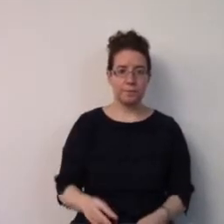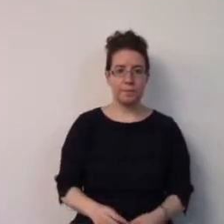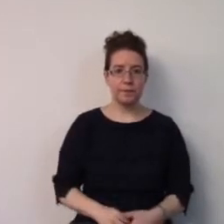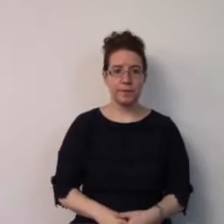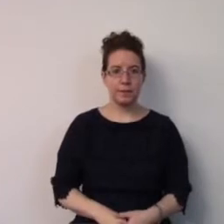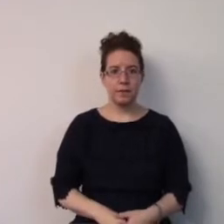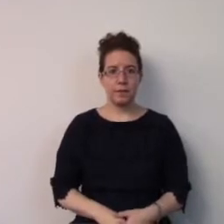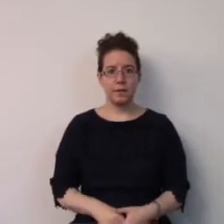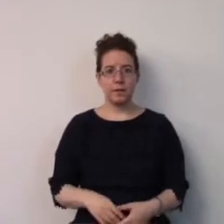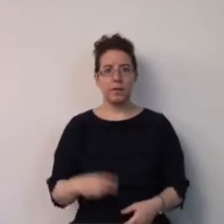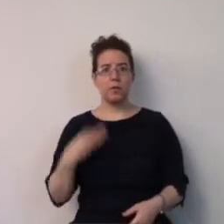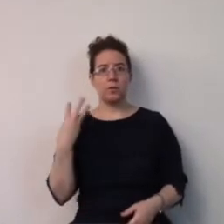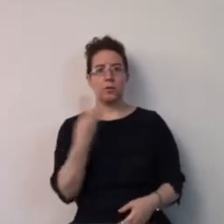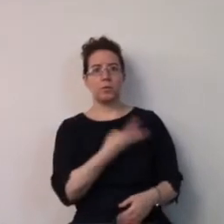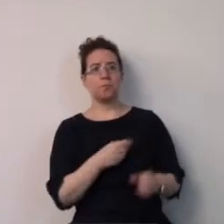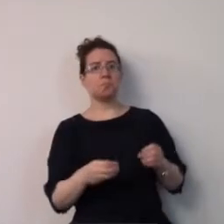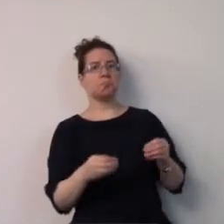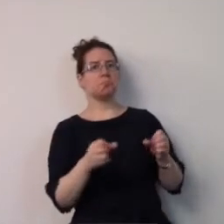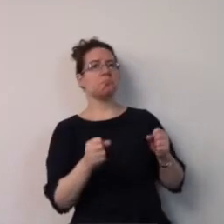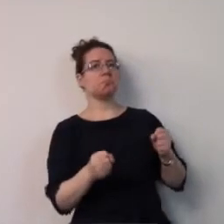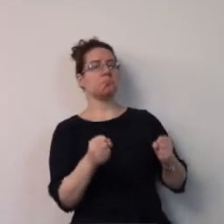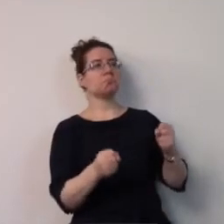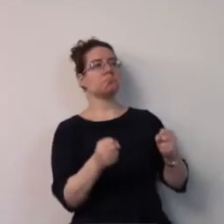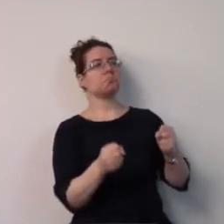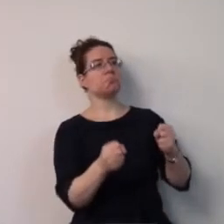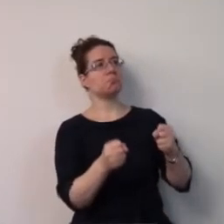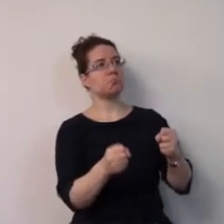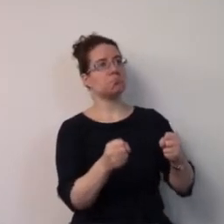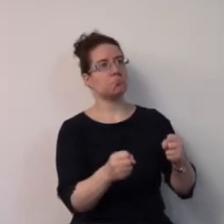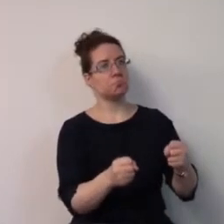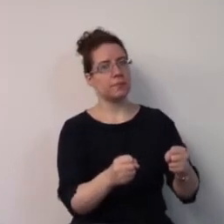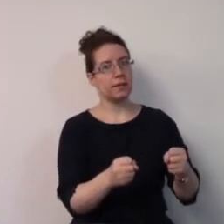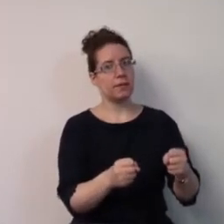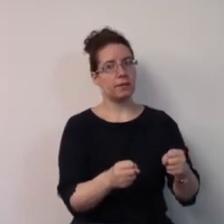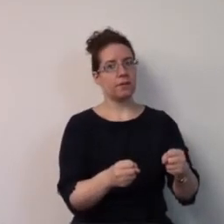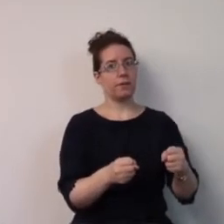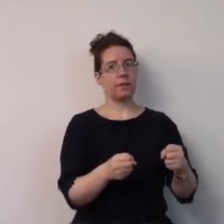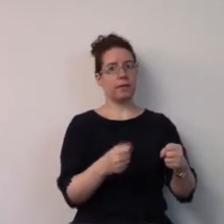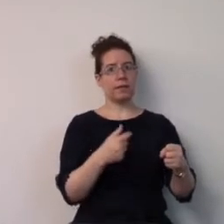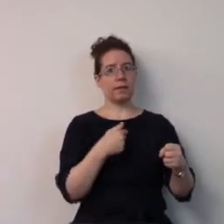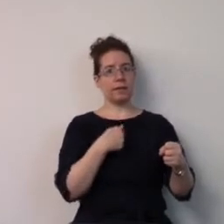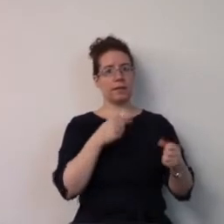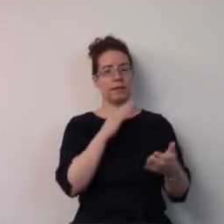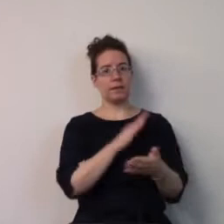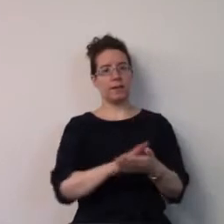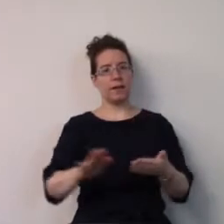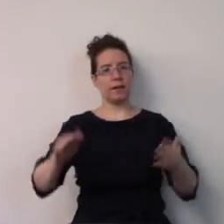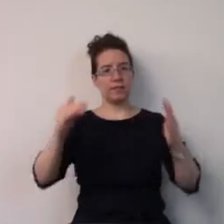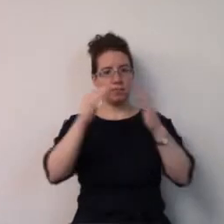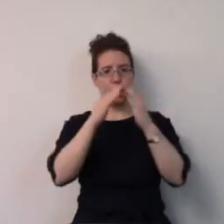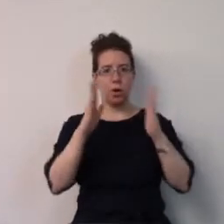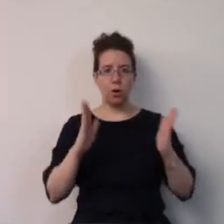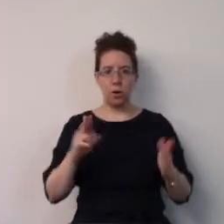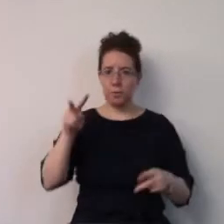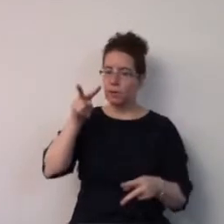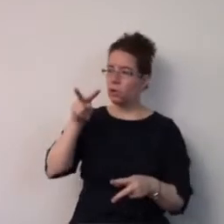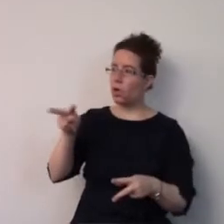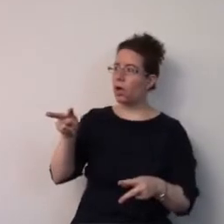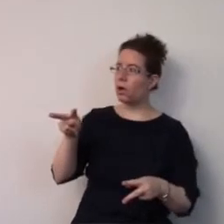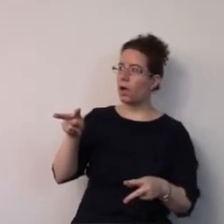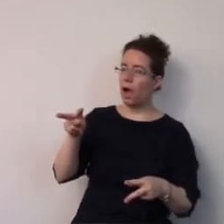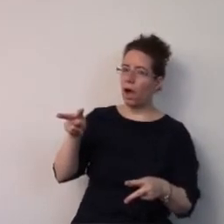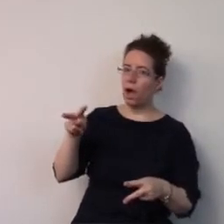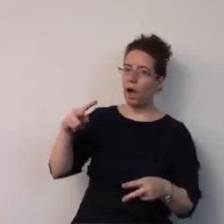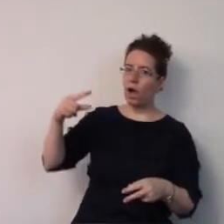nothing but charred remains. Wow. Everything in it was destroyed, just like that. A